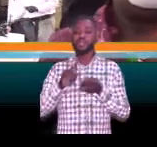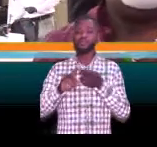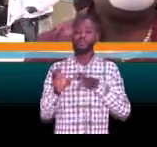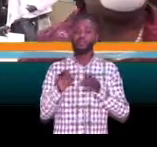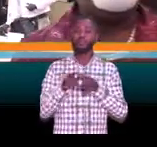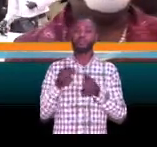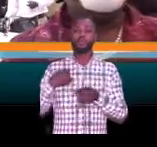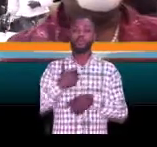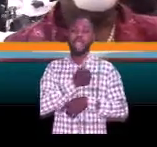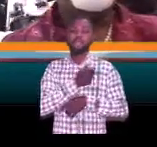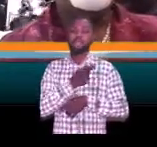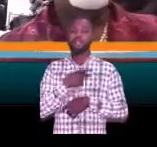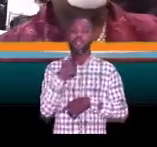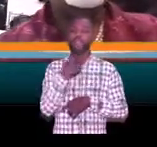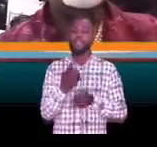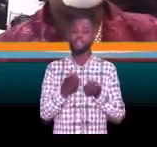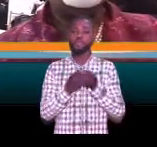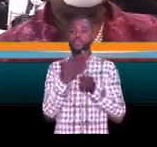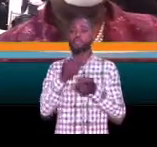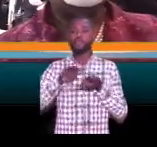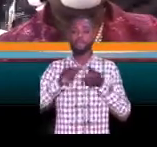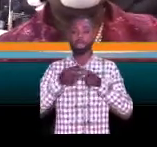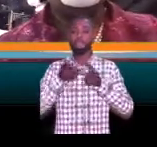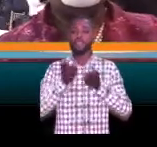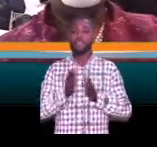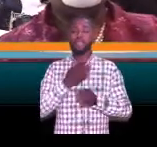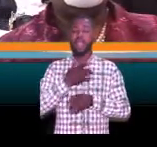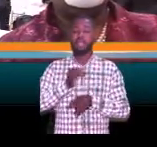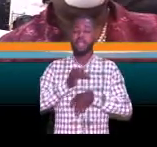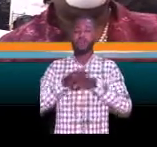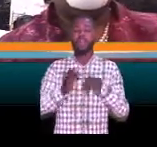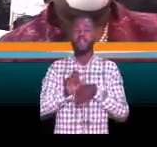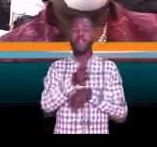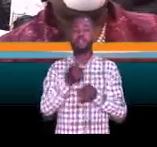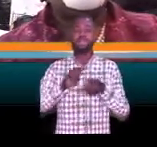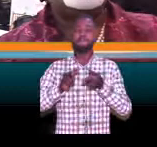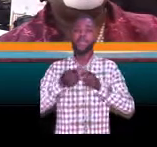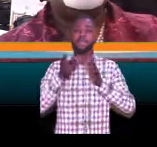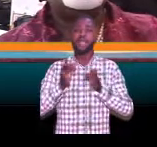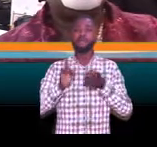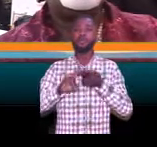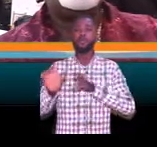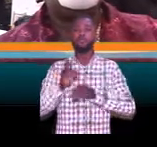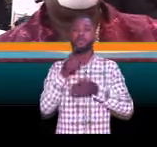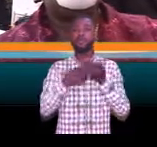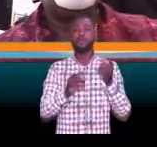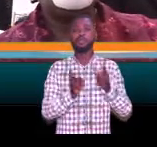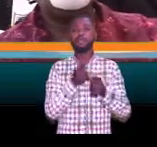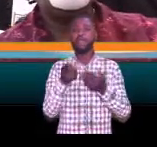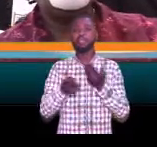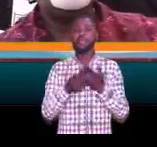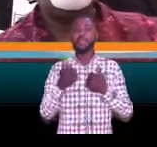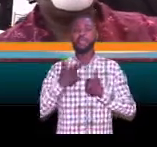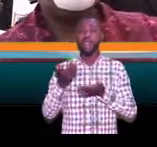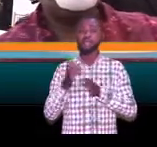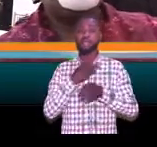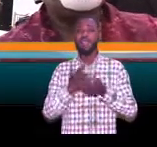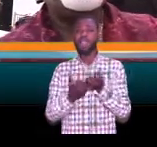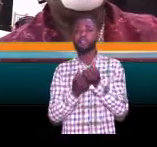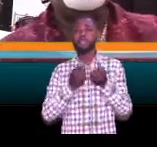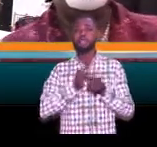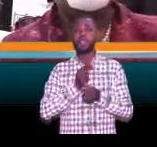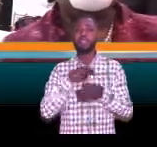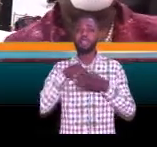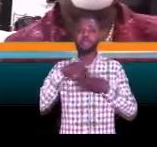need to do. And so we would appreciate the support of partners. And I call on other partners to do what First Bank has done